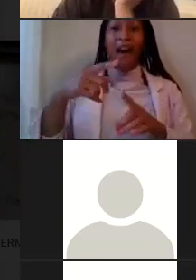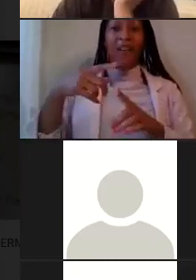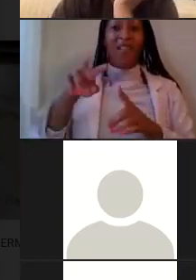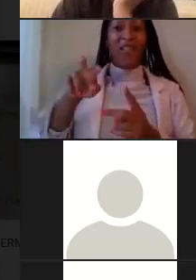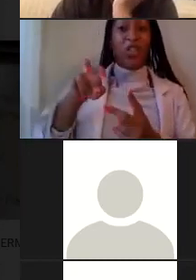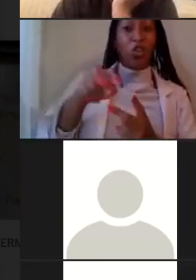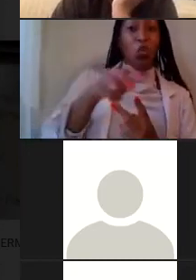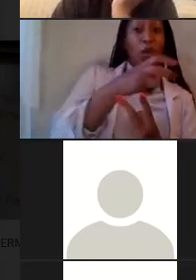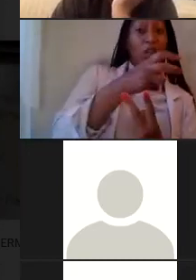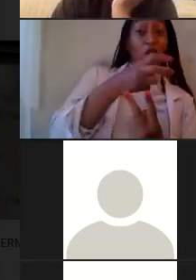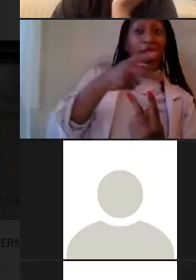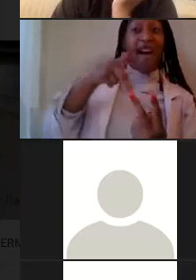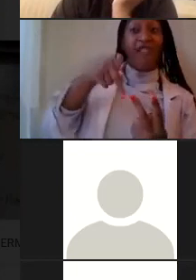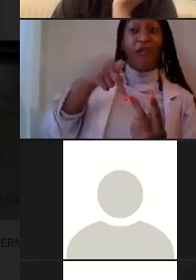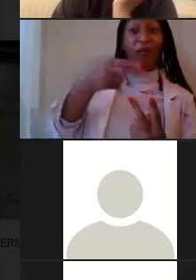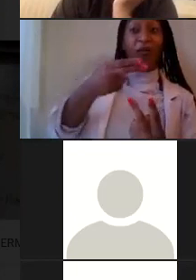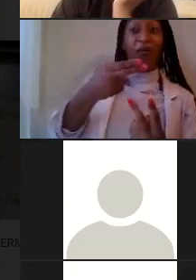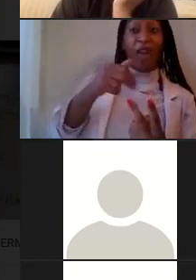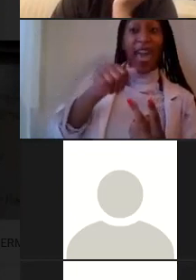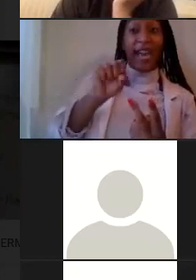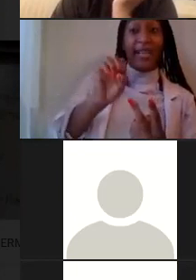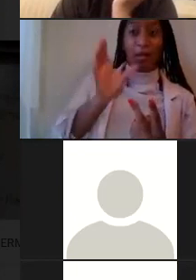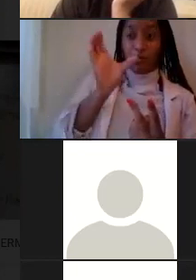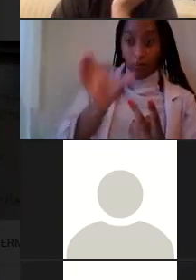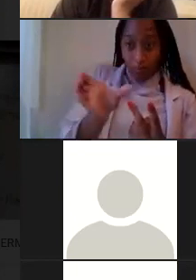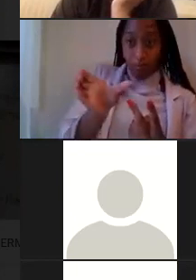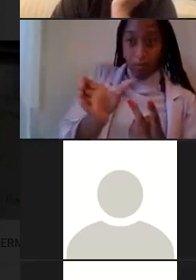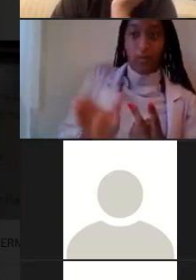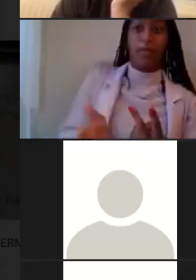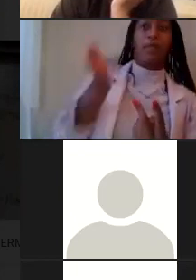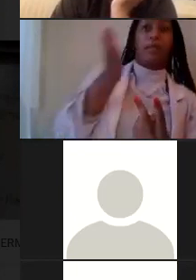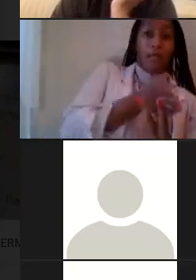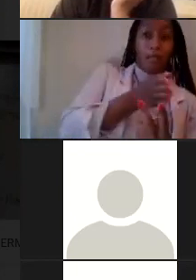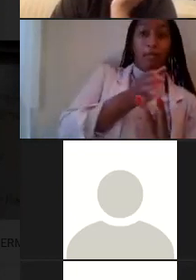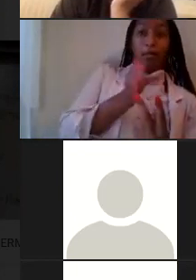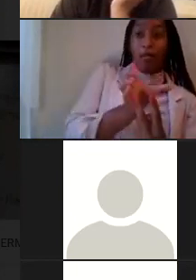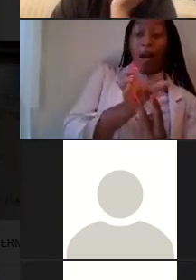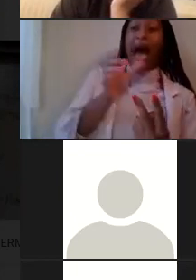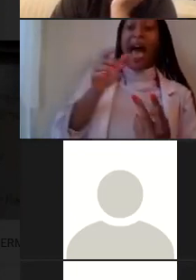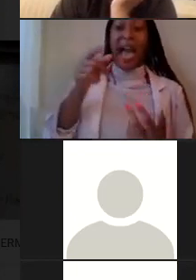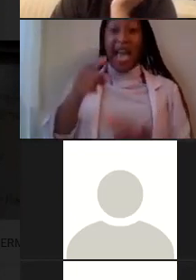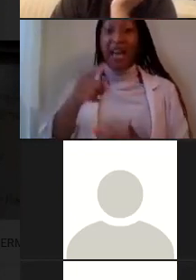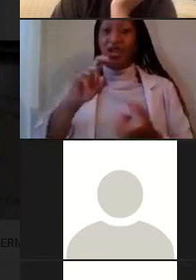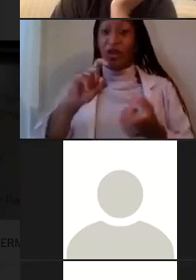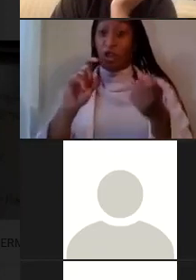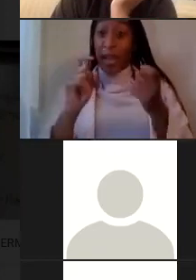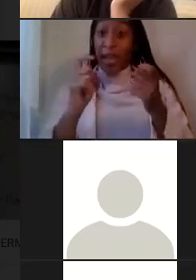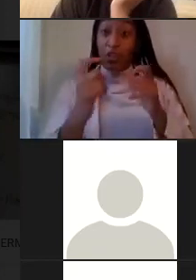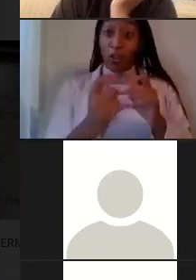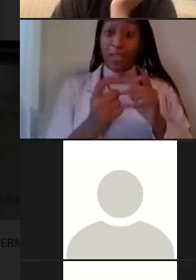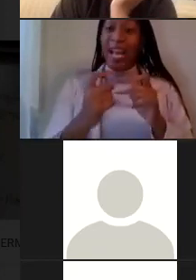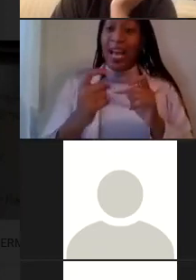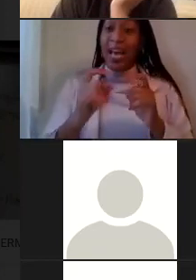Celsius. So the temperature change is 0. What happens if I put a temperature change of 0 in this